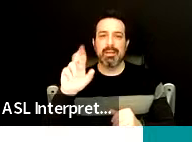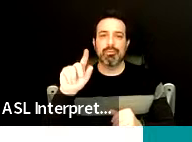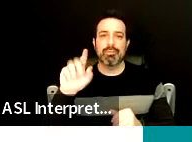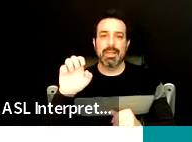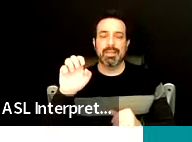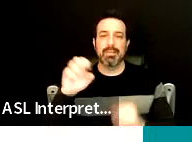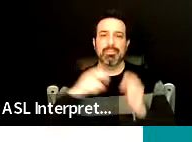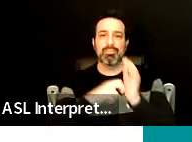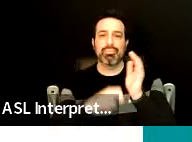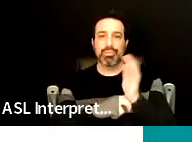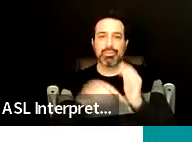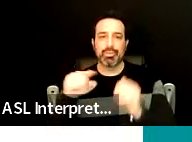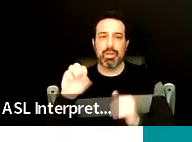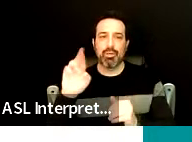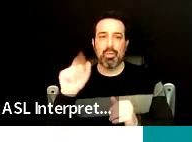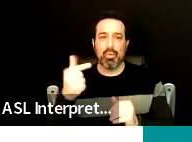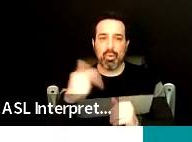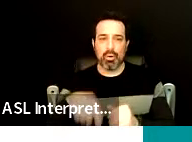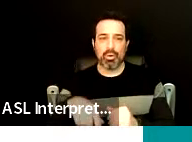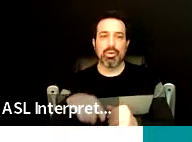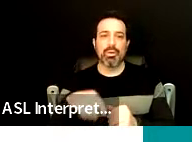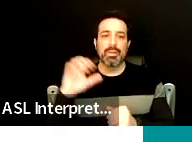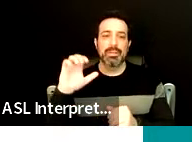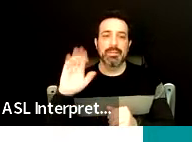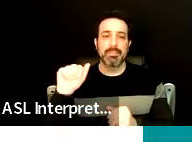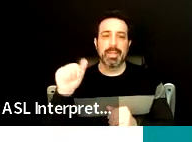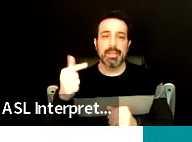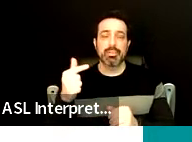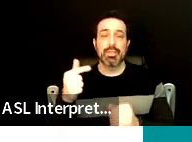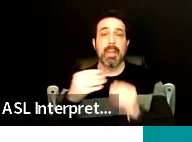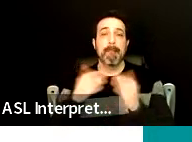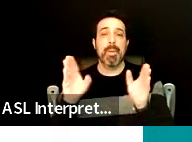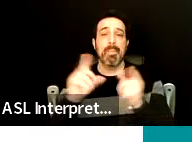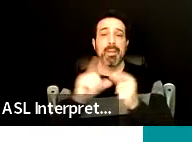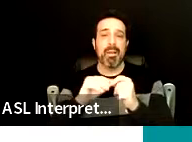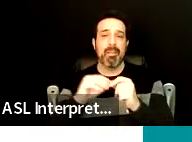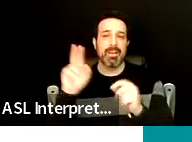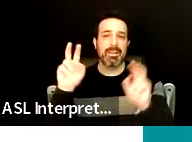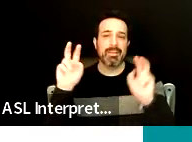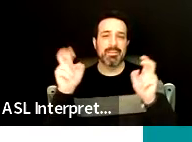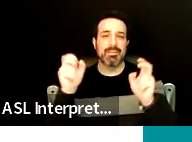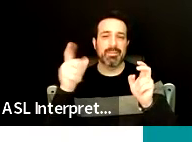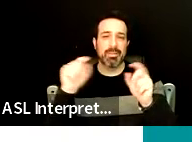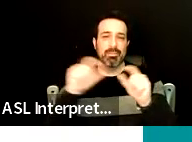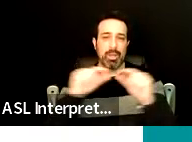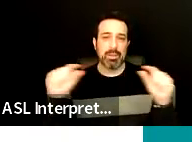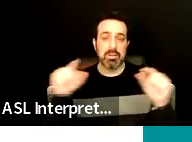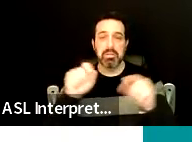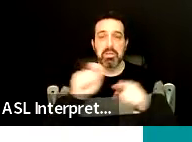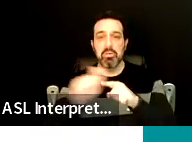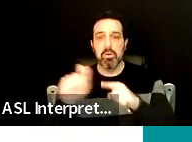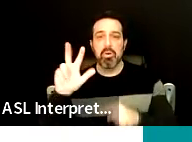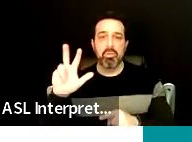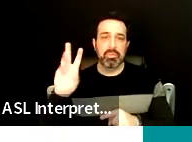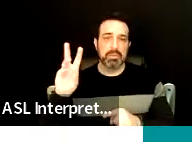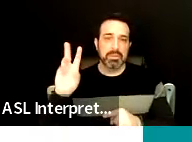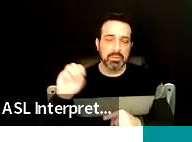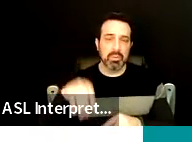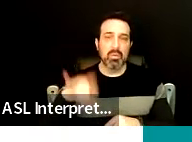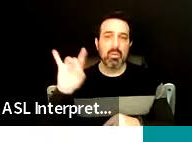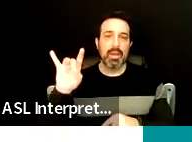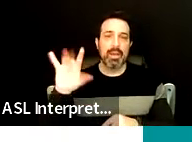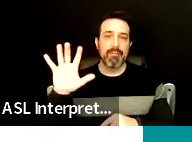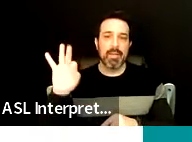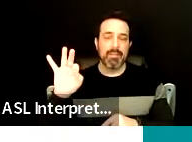info@interstatebridge.org with CBAG Public Comment in the subject line. You can call